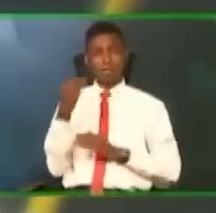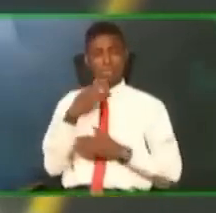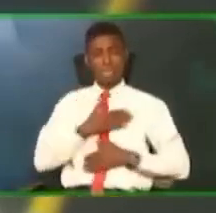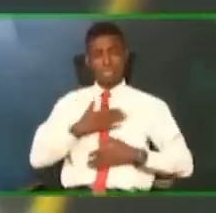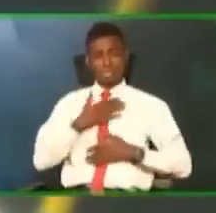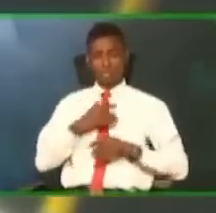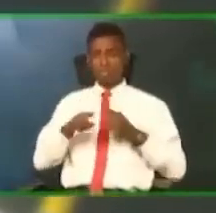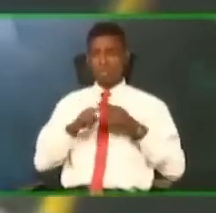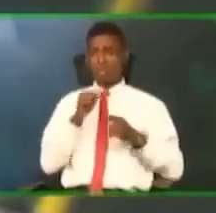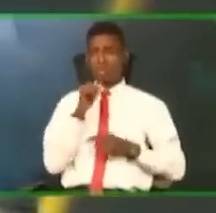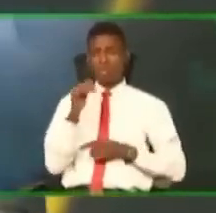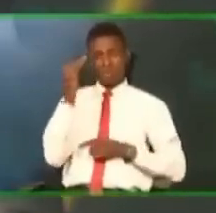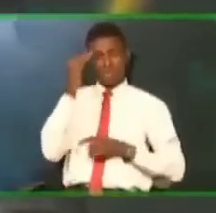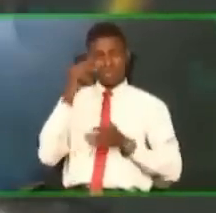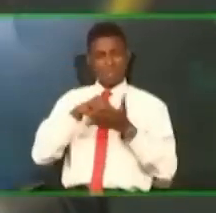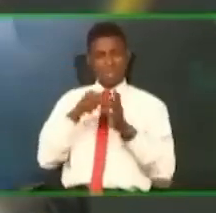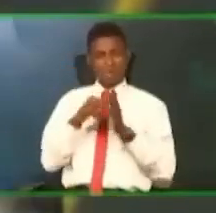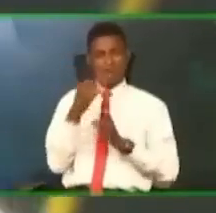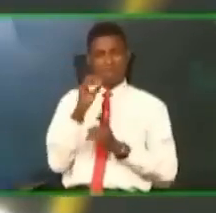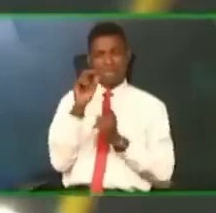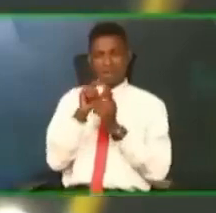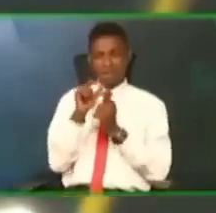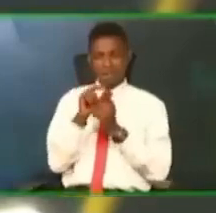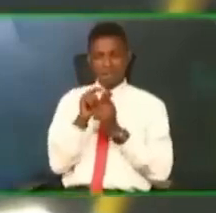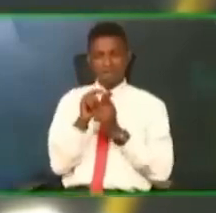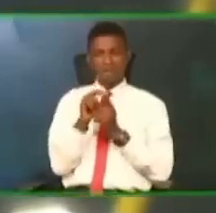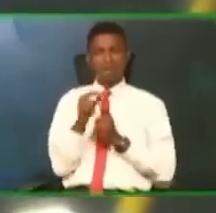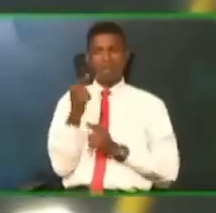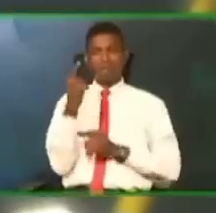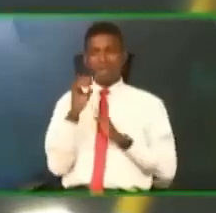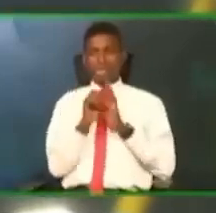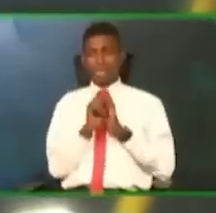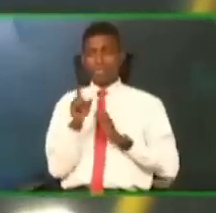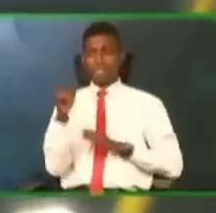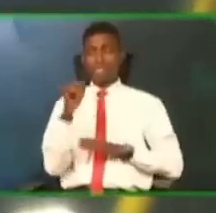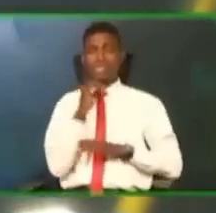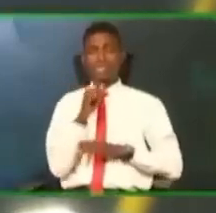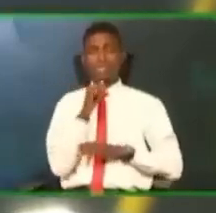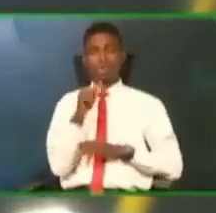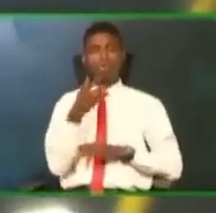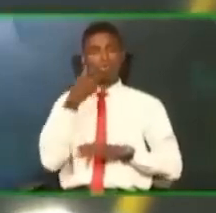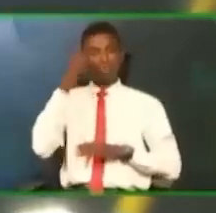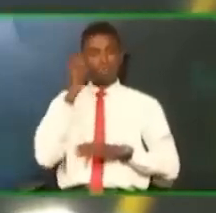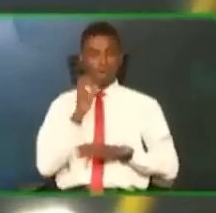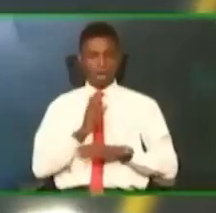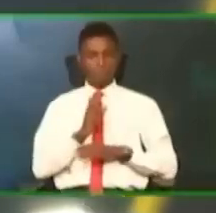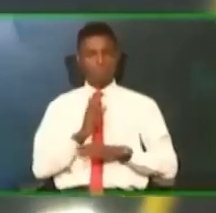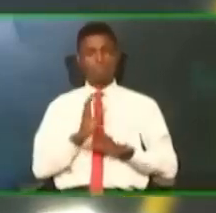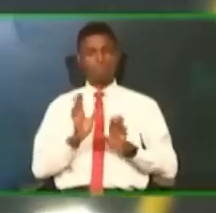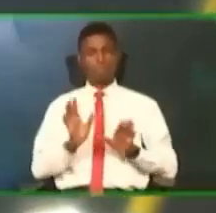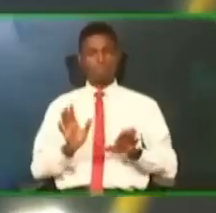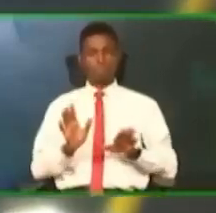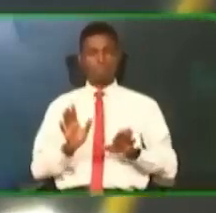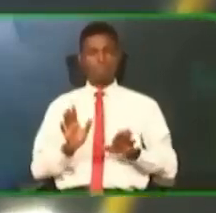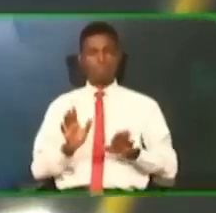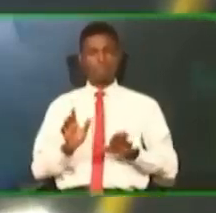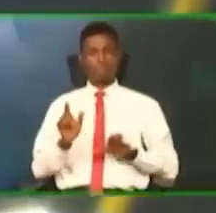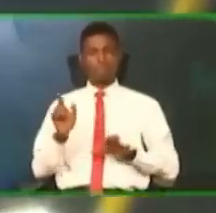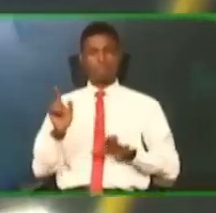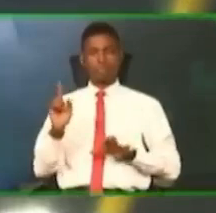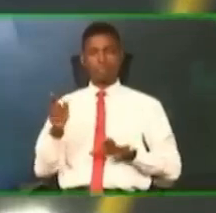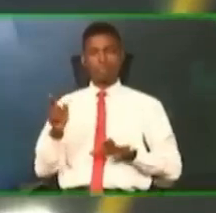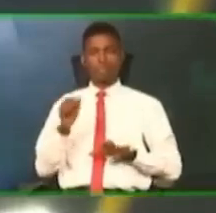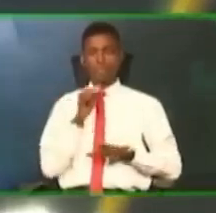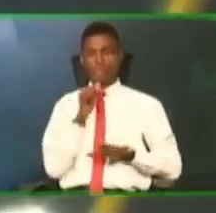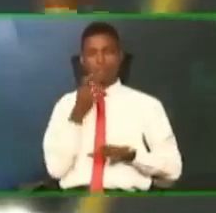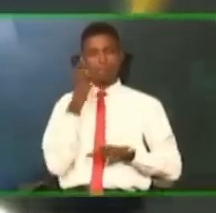know the meaning of the words because, for instance, I'm not Yoruba by earthly, you know, my earthly connection now.